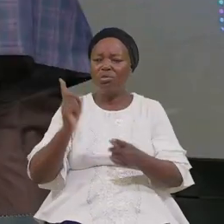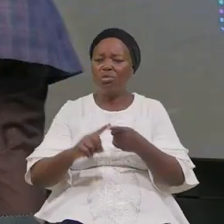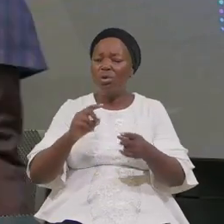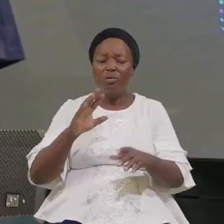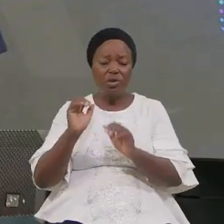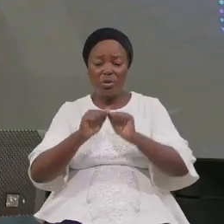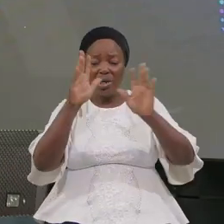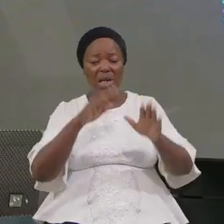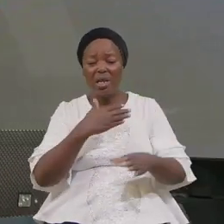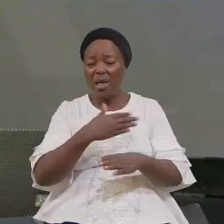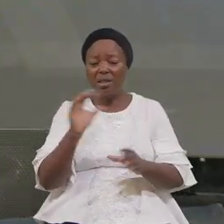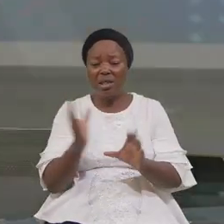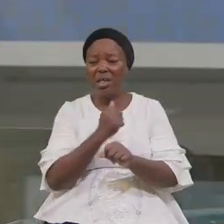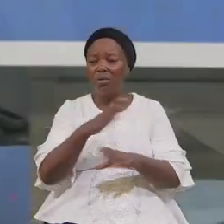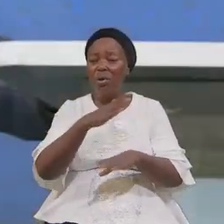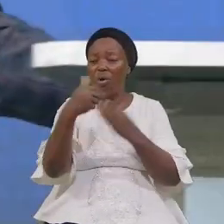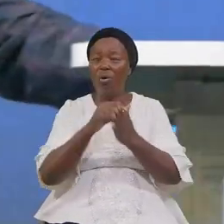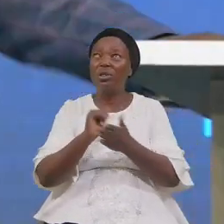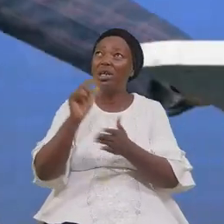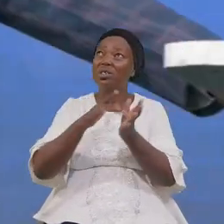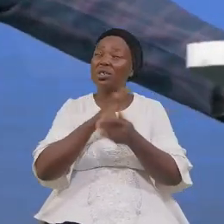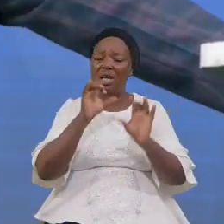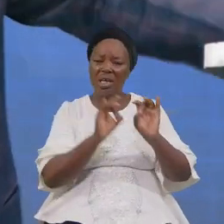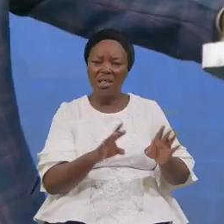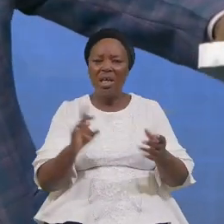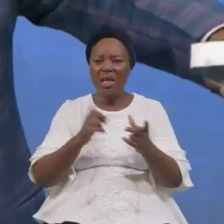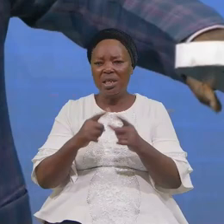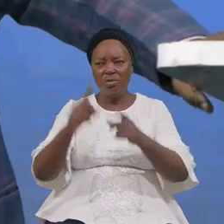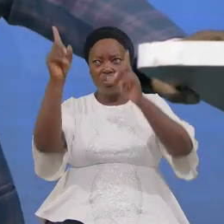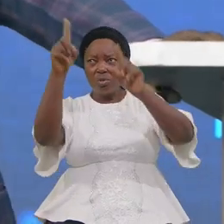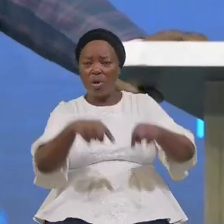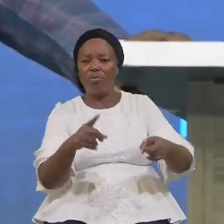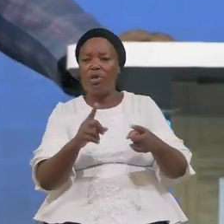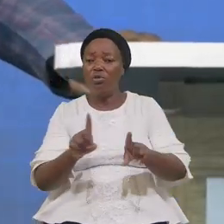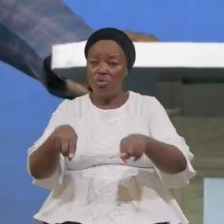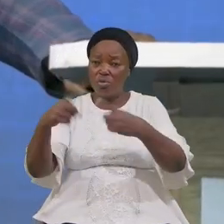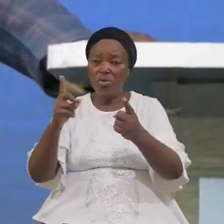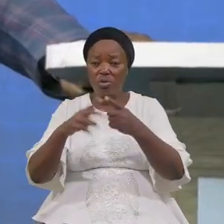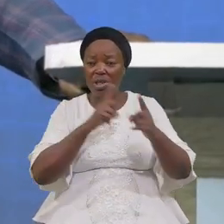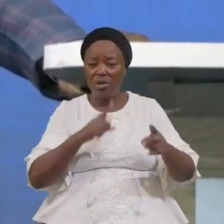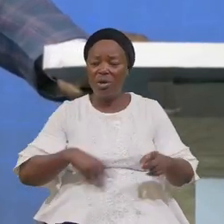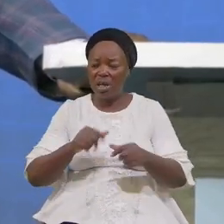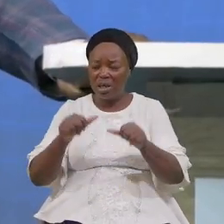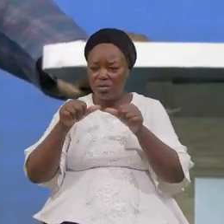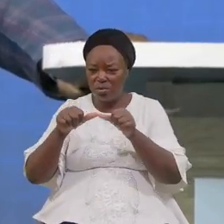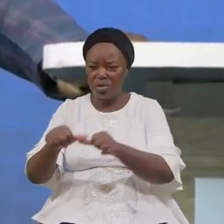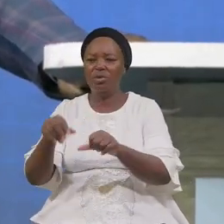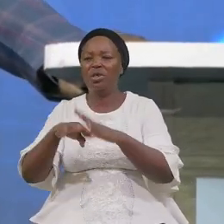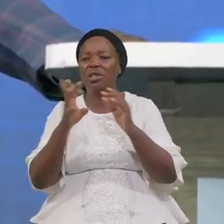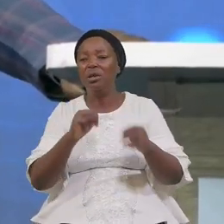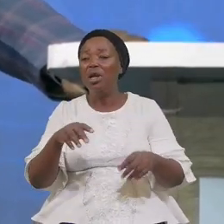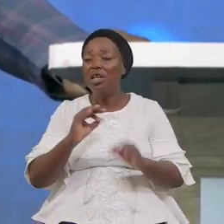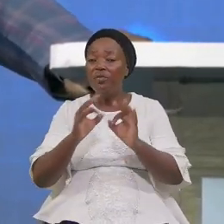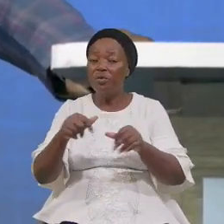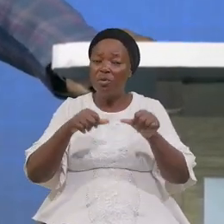to him and you abide in him. If he continue in my word, that's